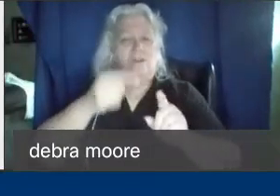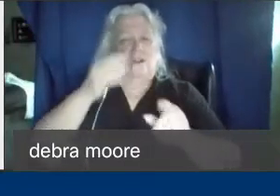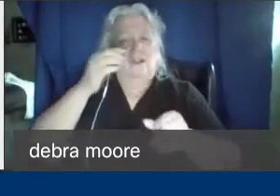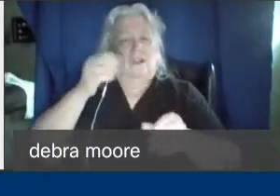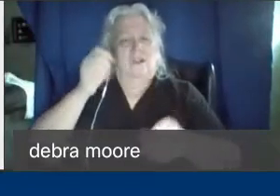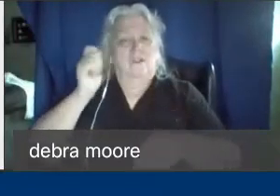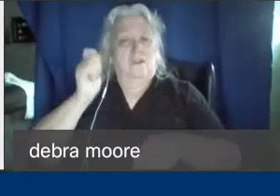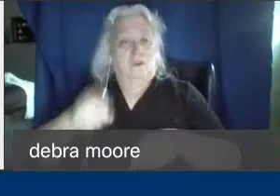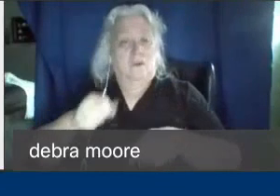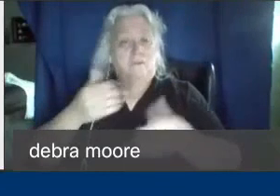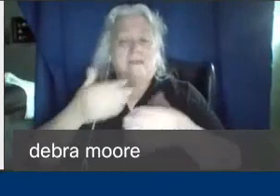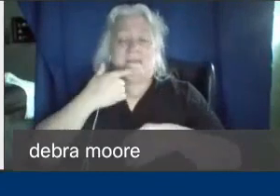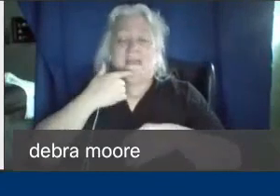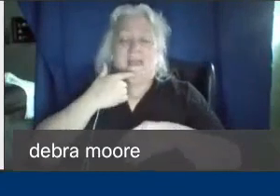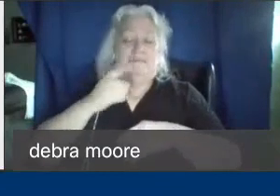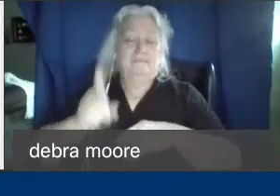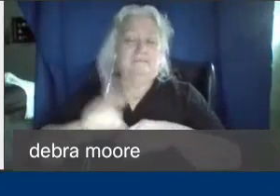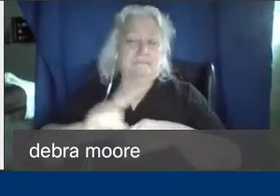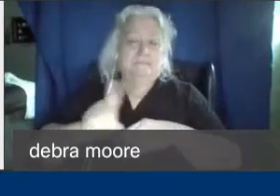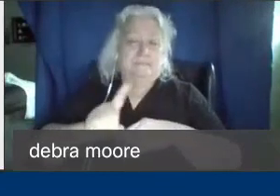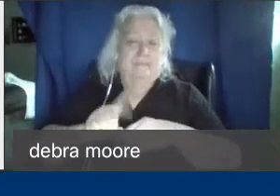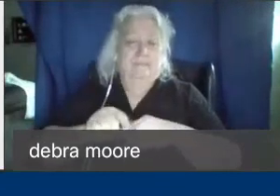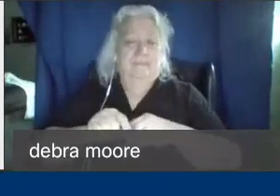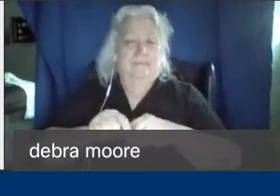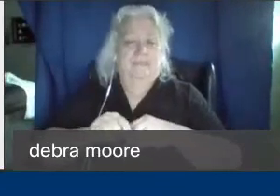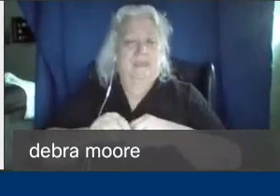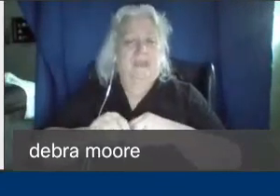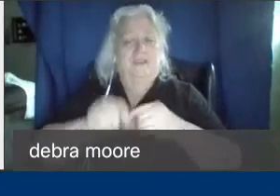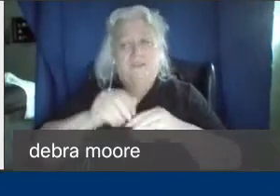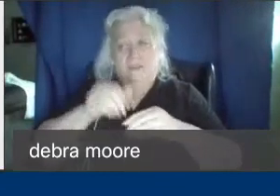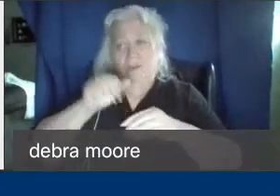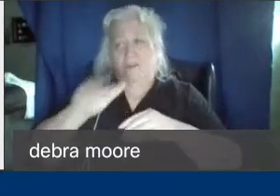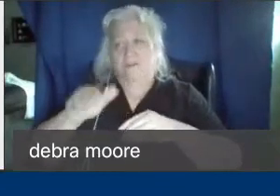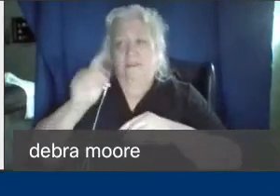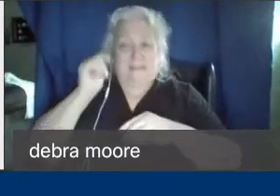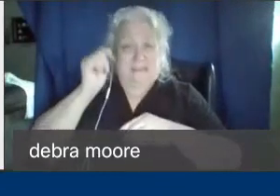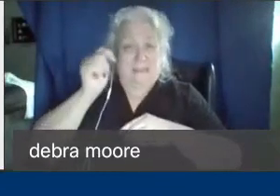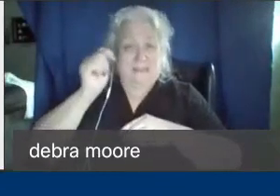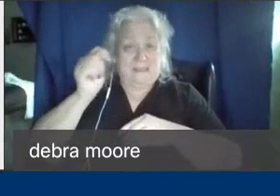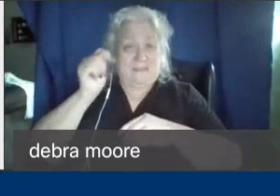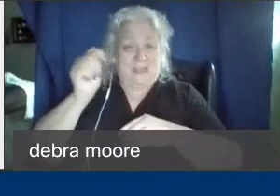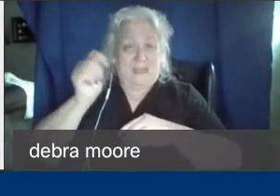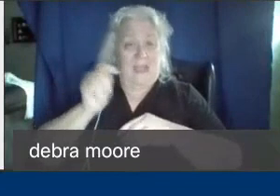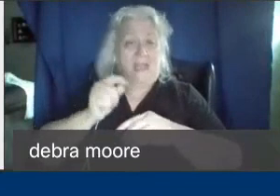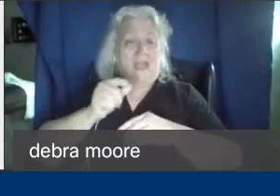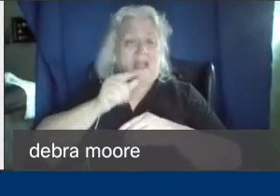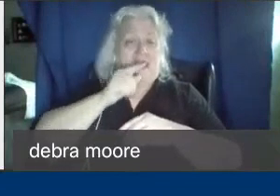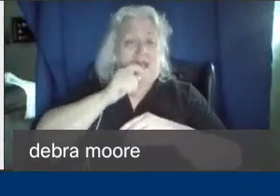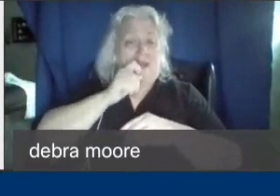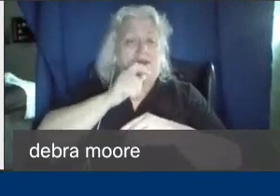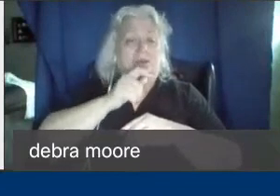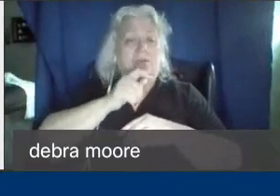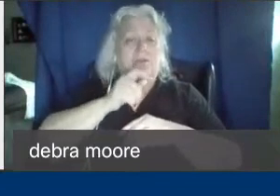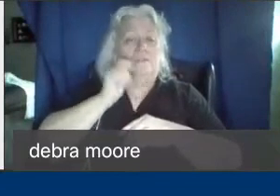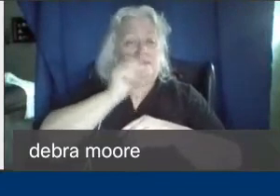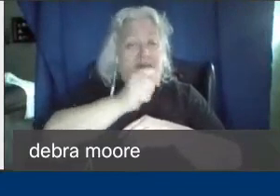immunity from prosecution for the offense to those subpoenaed to testify for the prosecution and who does testify for the